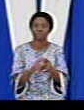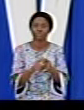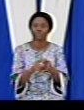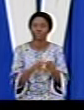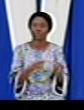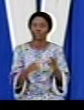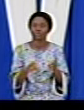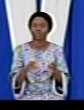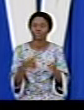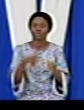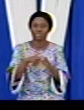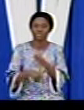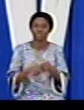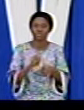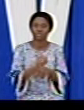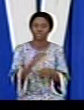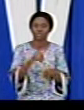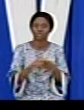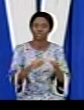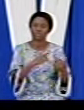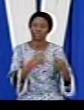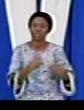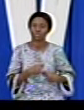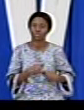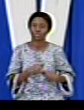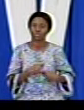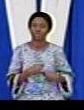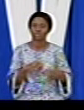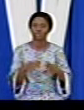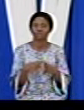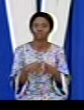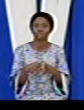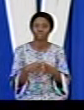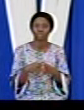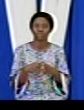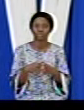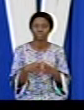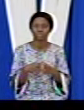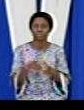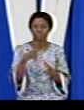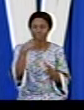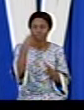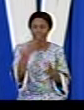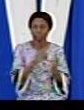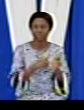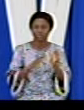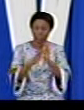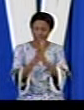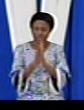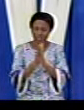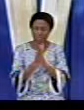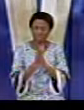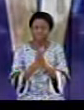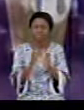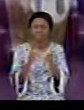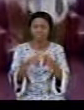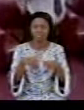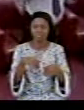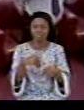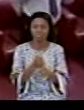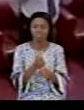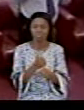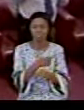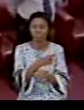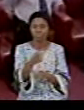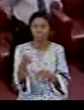in your heart. It is the deep that we speak to the deep. Tell the Lord to make you deeper, to